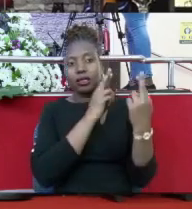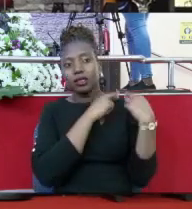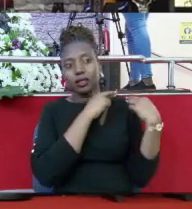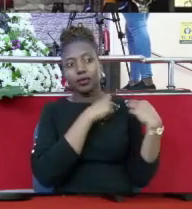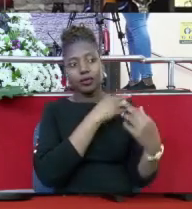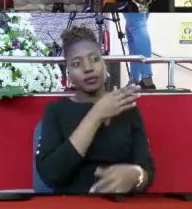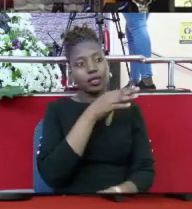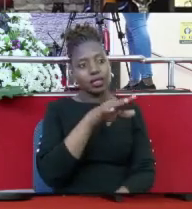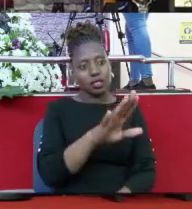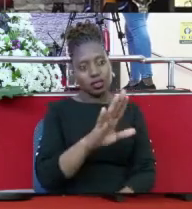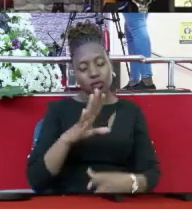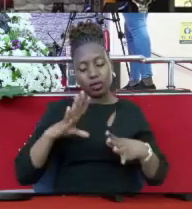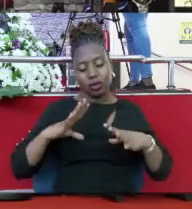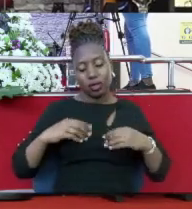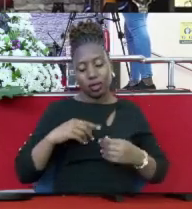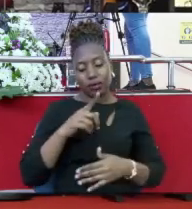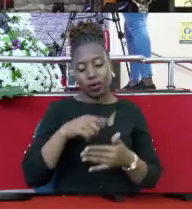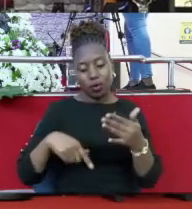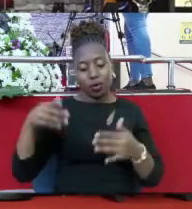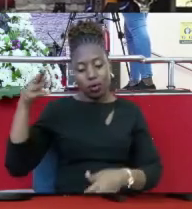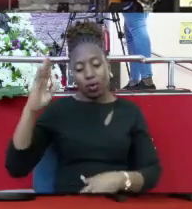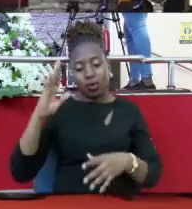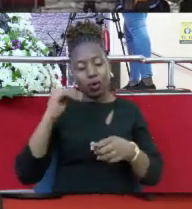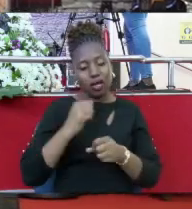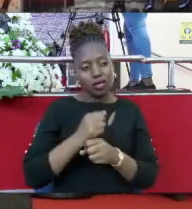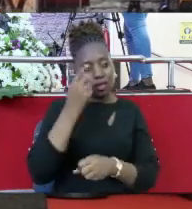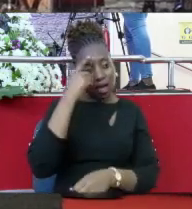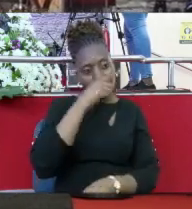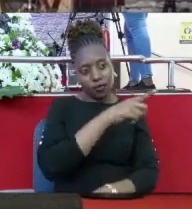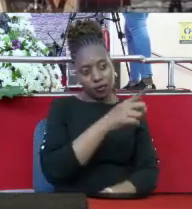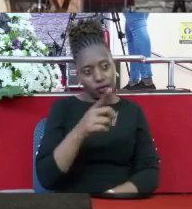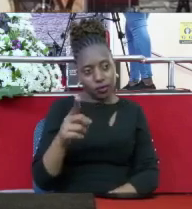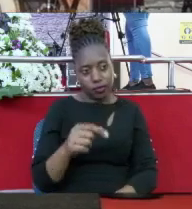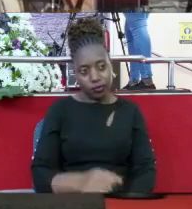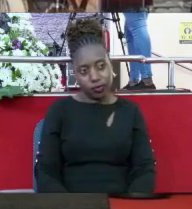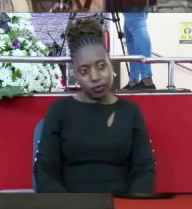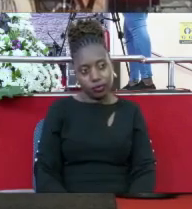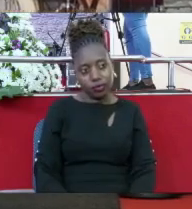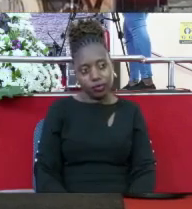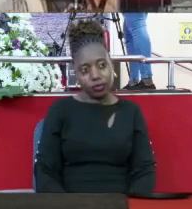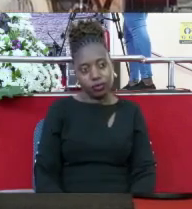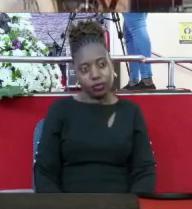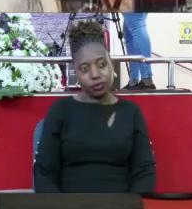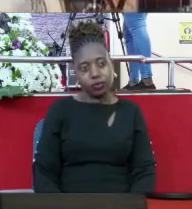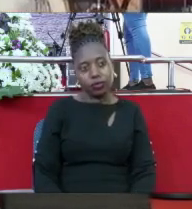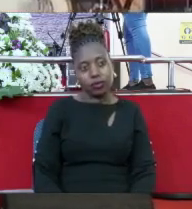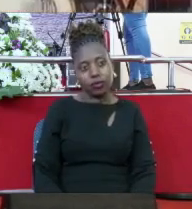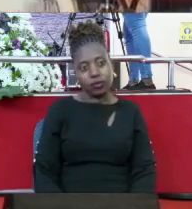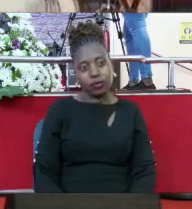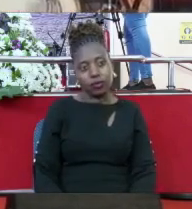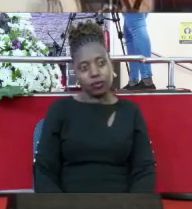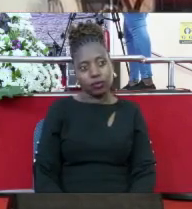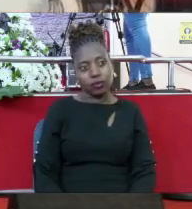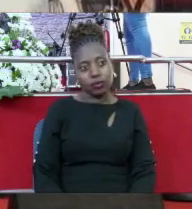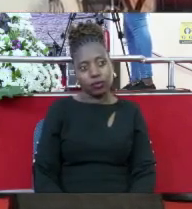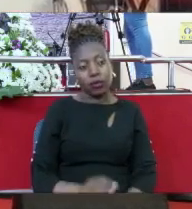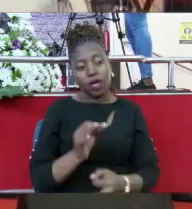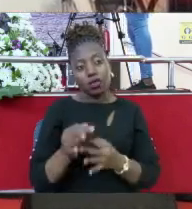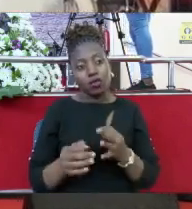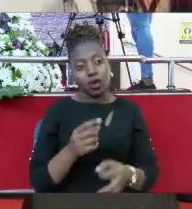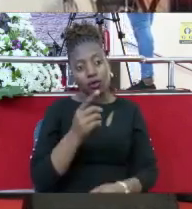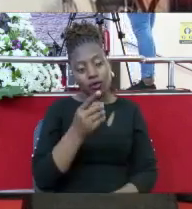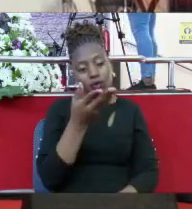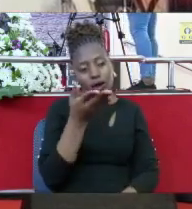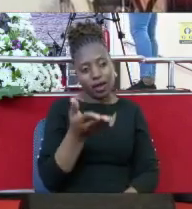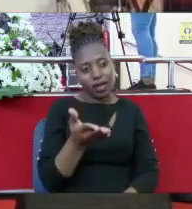has done for you. Ni jukumu lako, chukulia vizuri vile mambo yale yamekutendea. So if you are here and you are